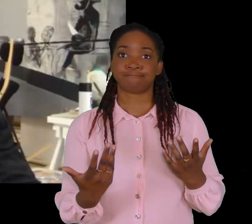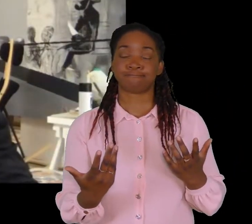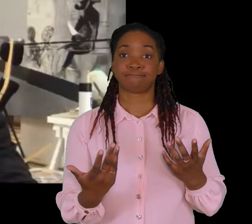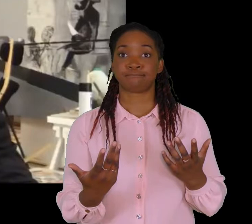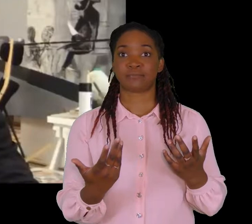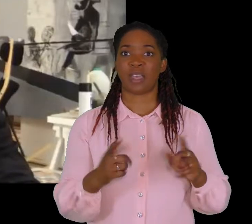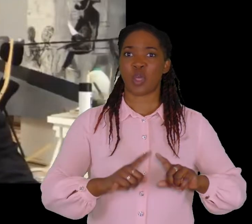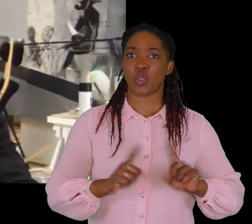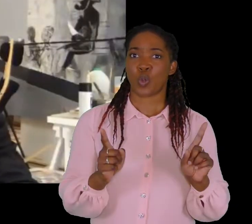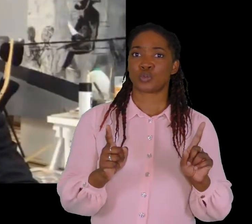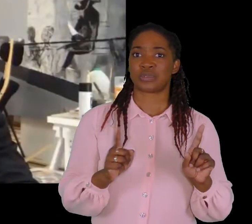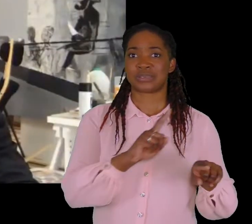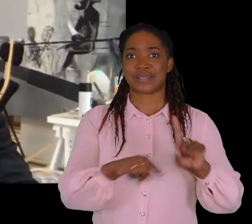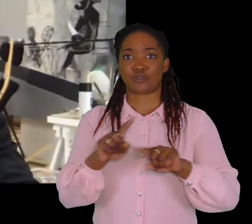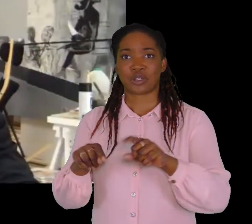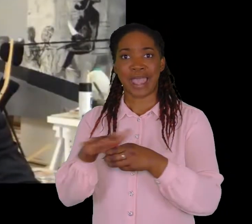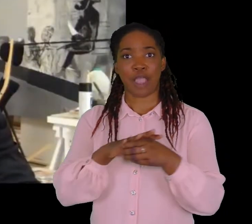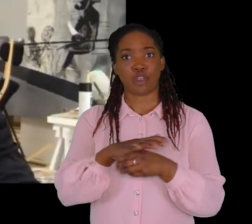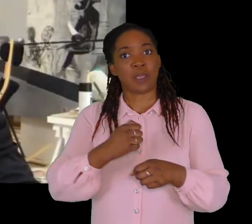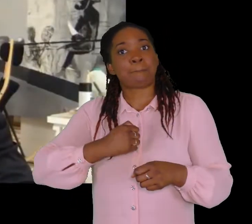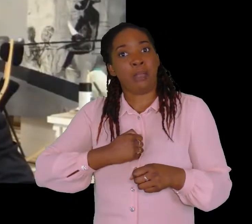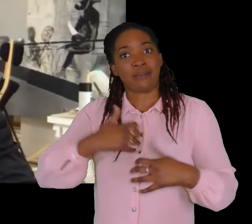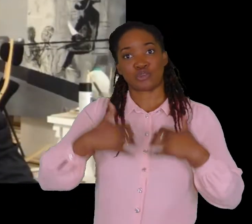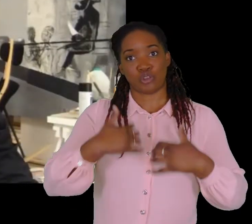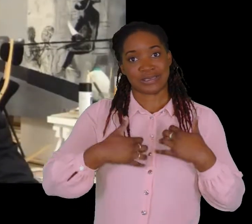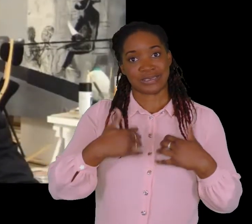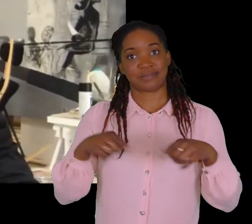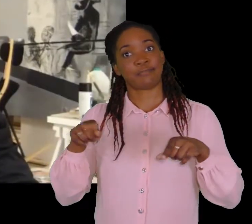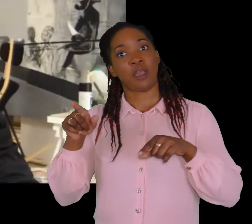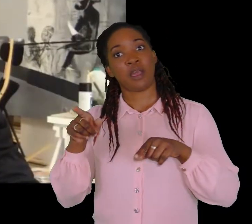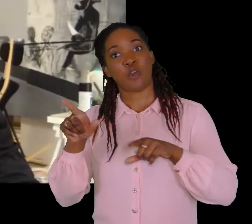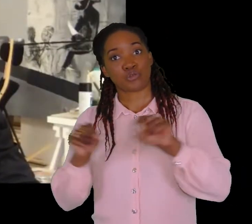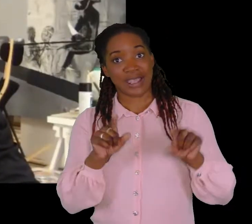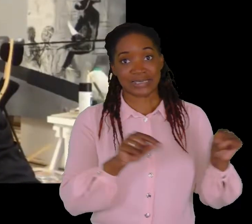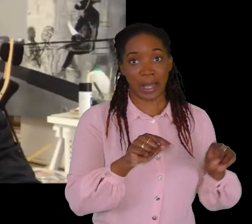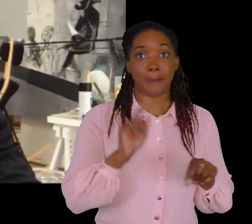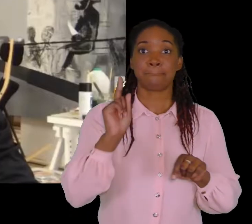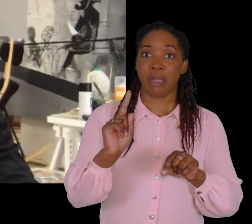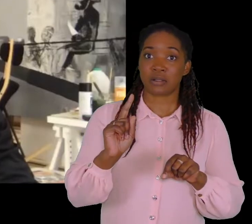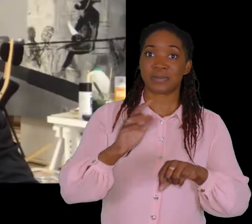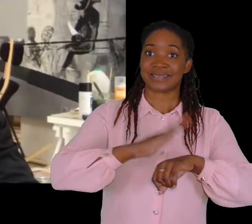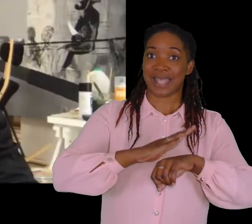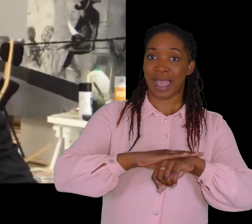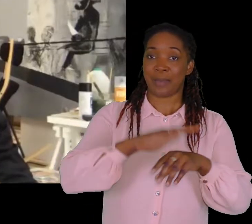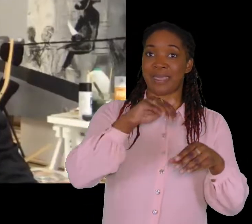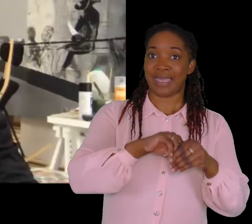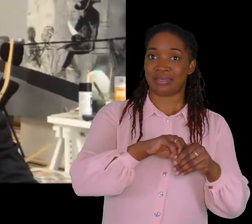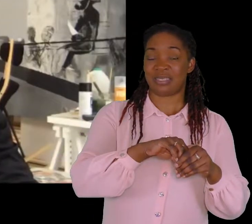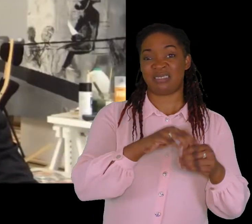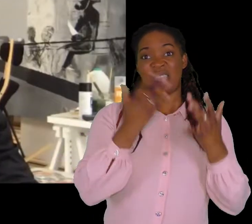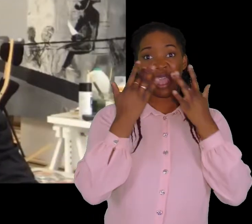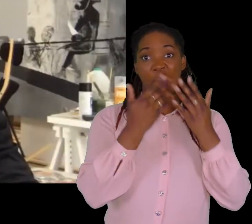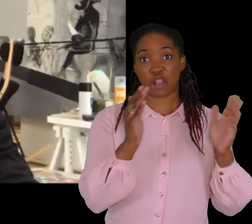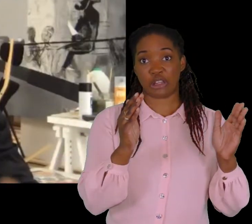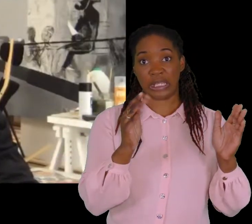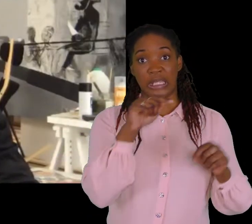those particular areas are the areas of my interest as a curator. That said, my time at the 198 Gallery, which